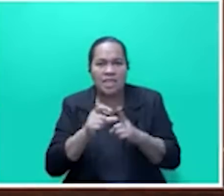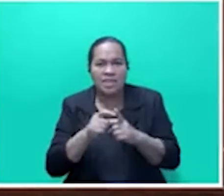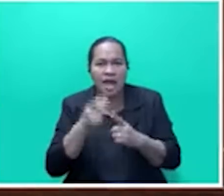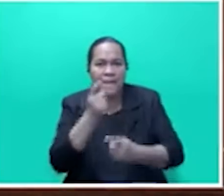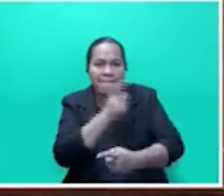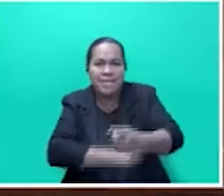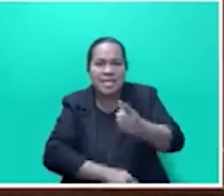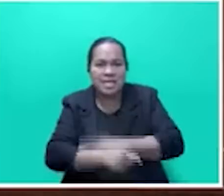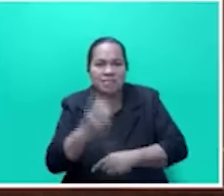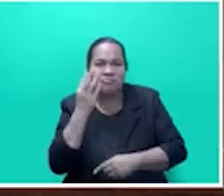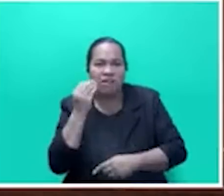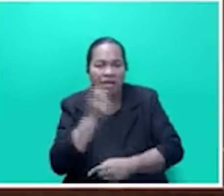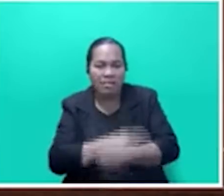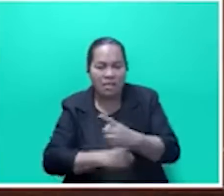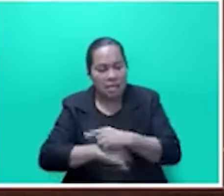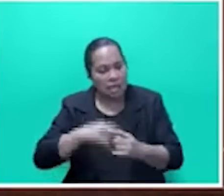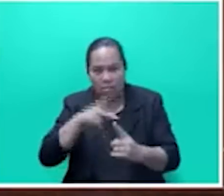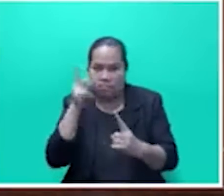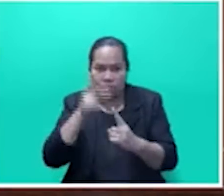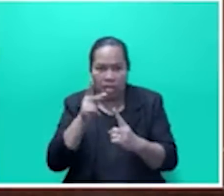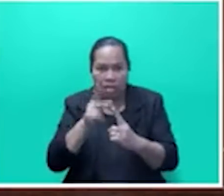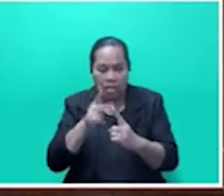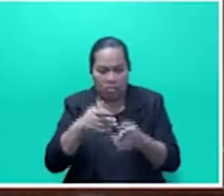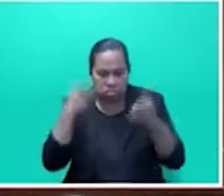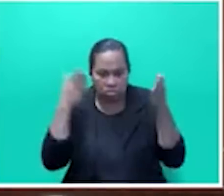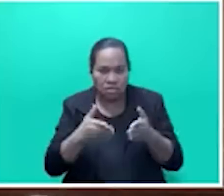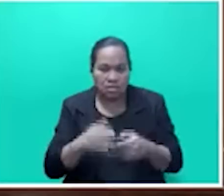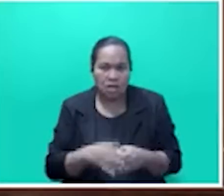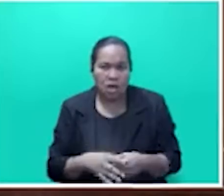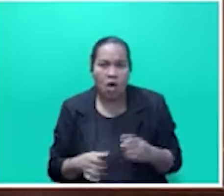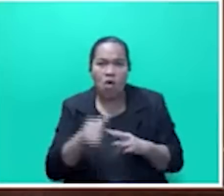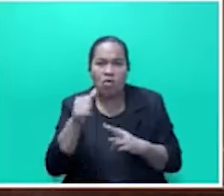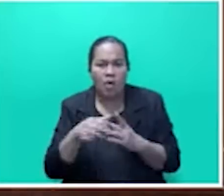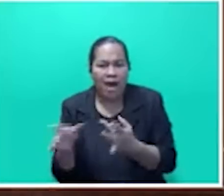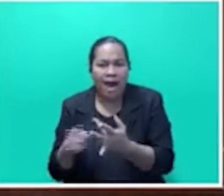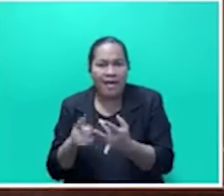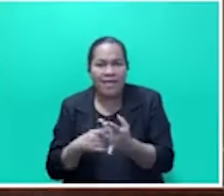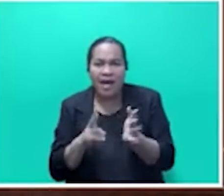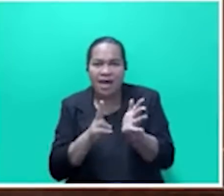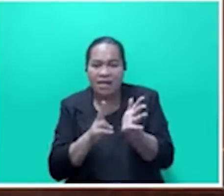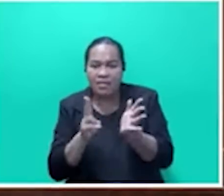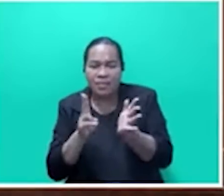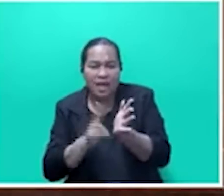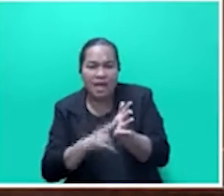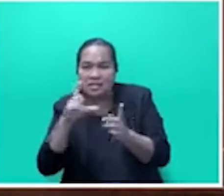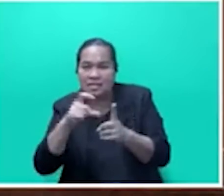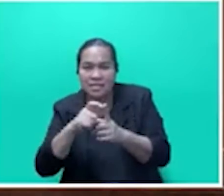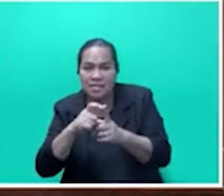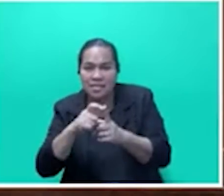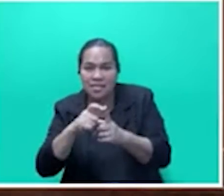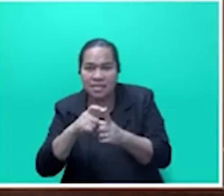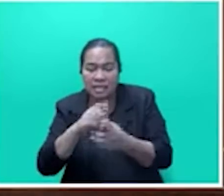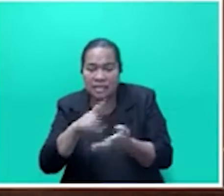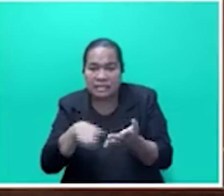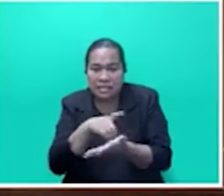a priority for the government, as well as dealing with the prevalence of other non-communicable diseases. These